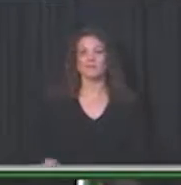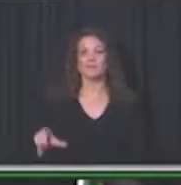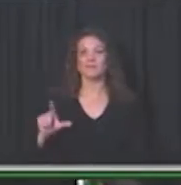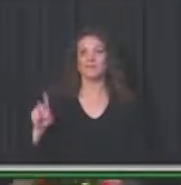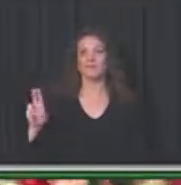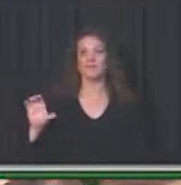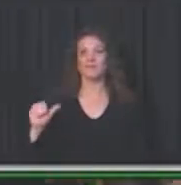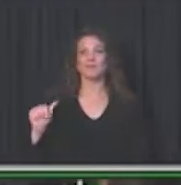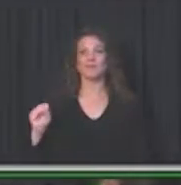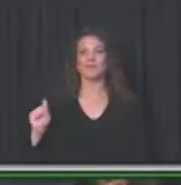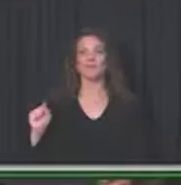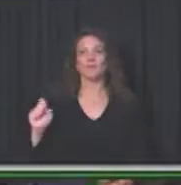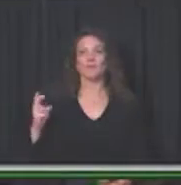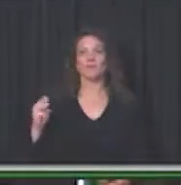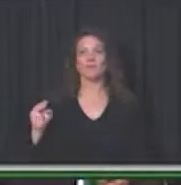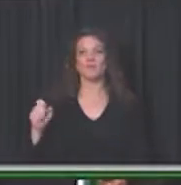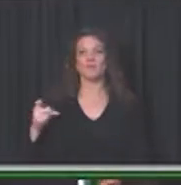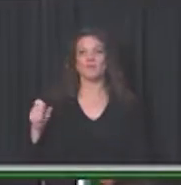Lucas Thompson.